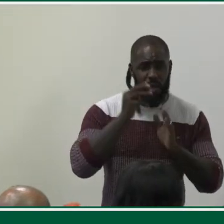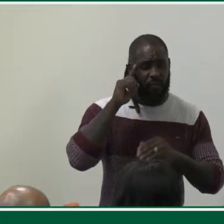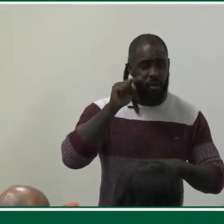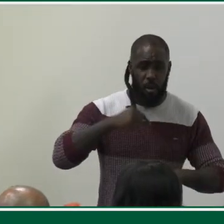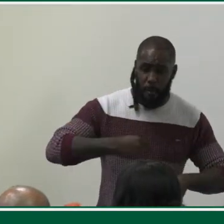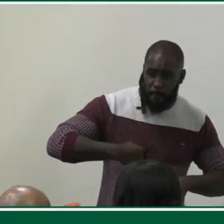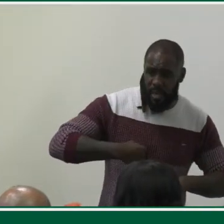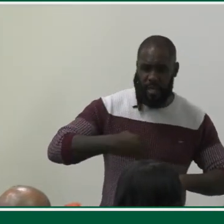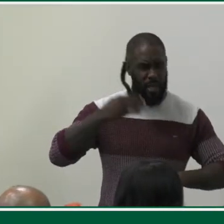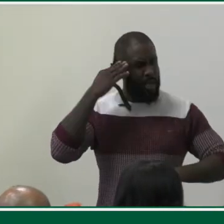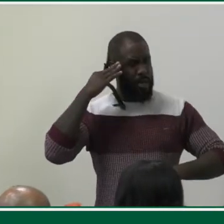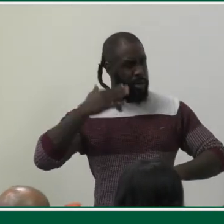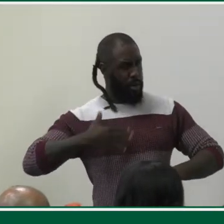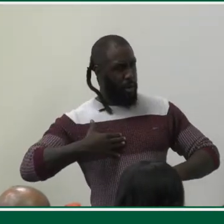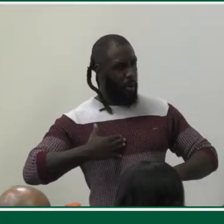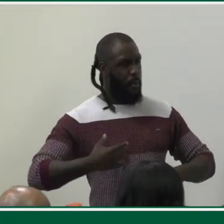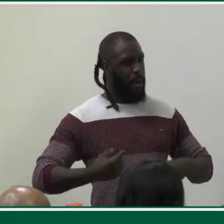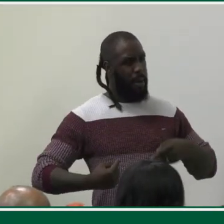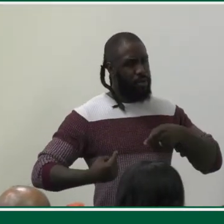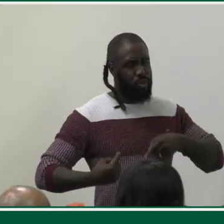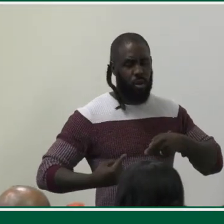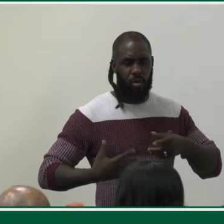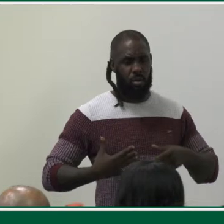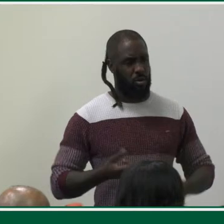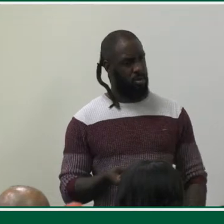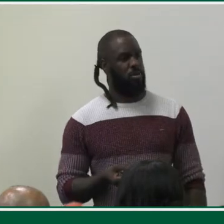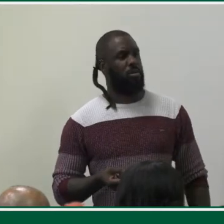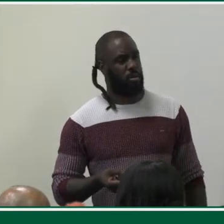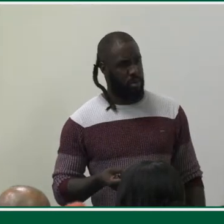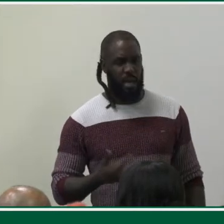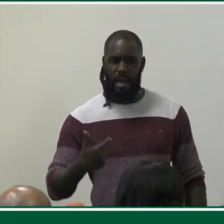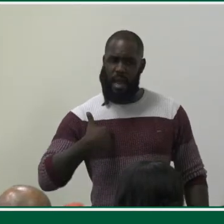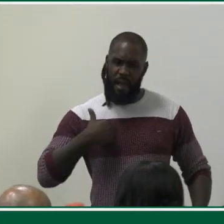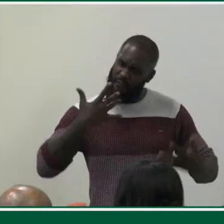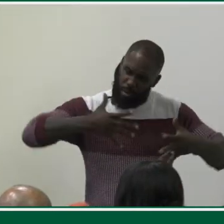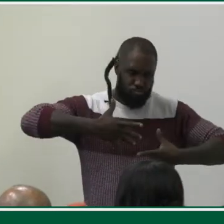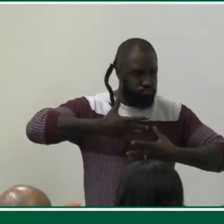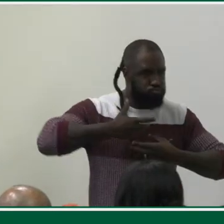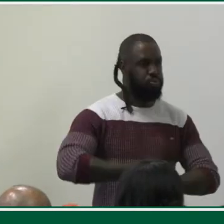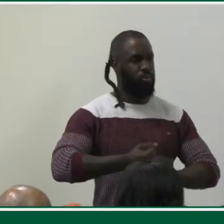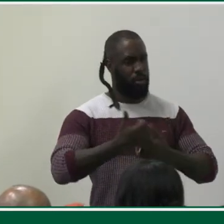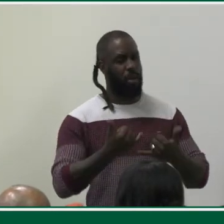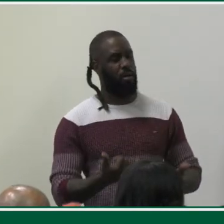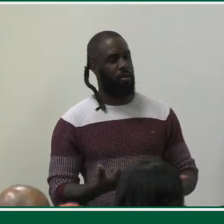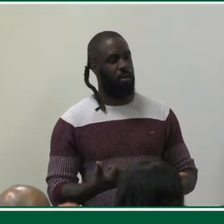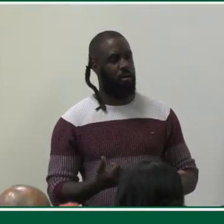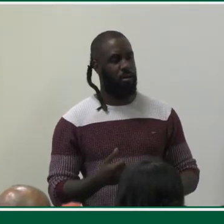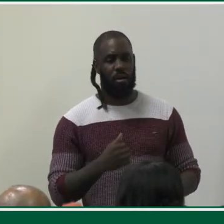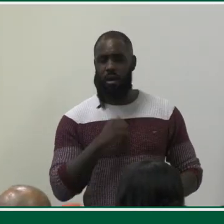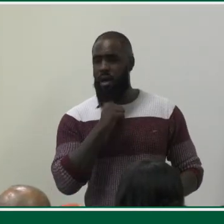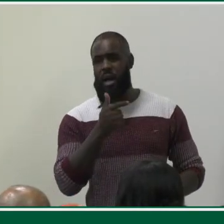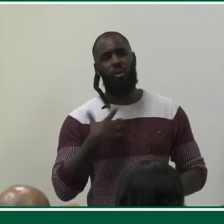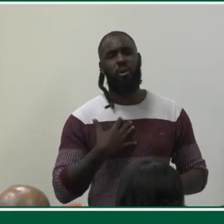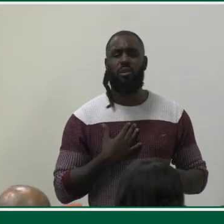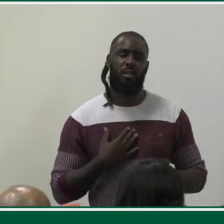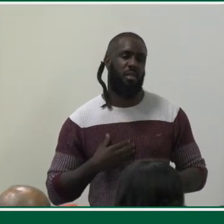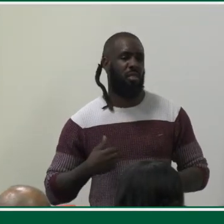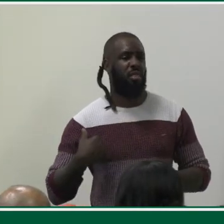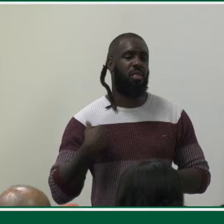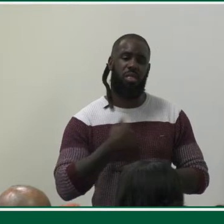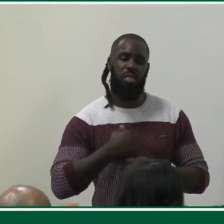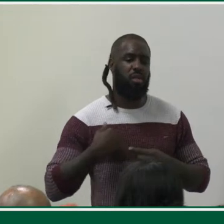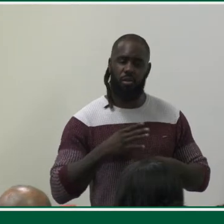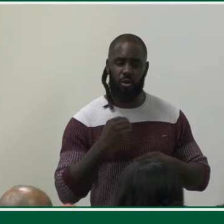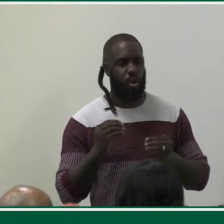to where I was coming from, and I had confidence. I wasn't beaten down, I was built